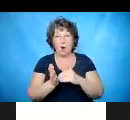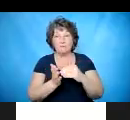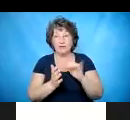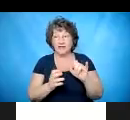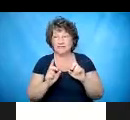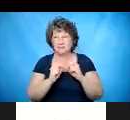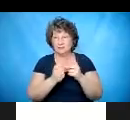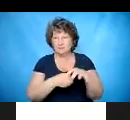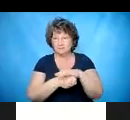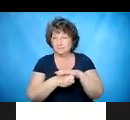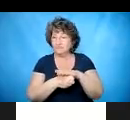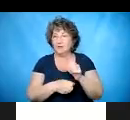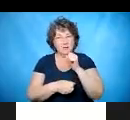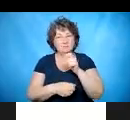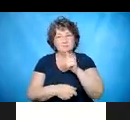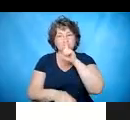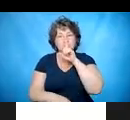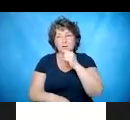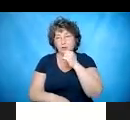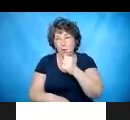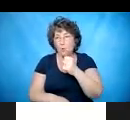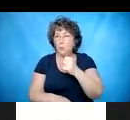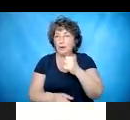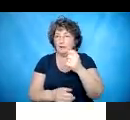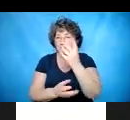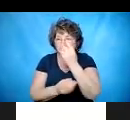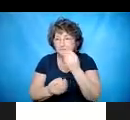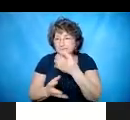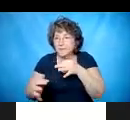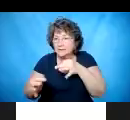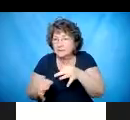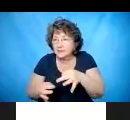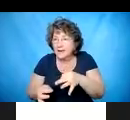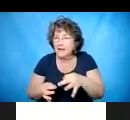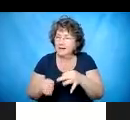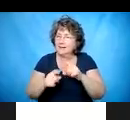the help that there is, the programs that there are for you to get.